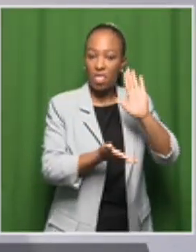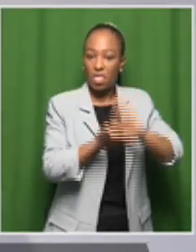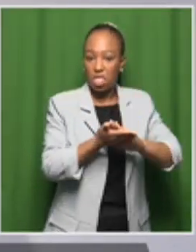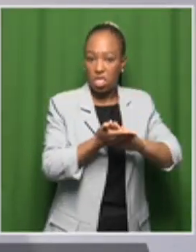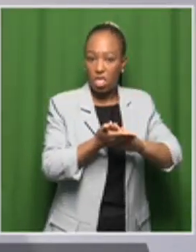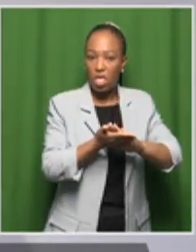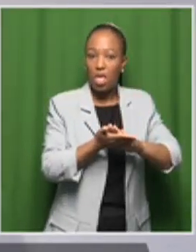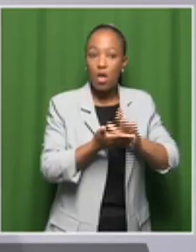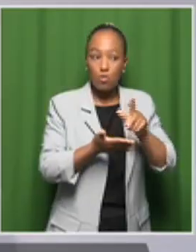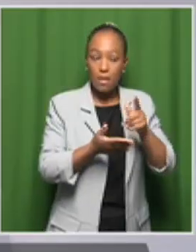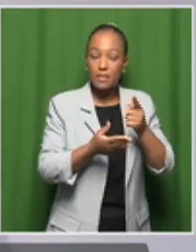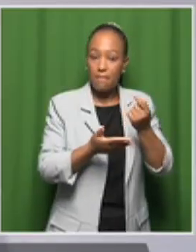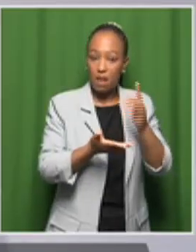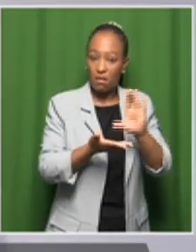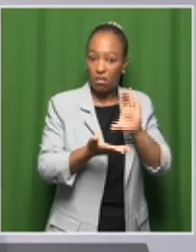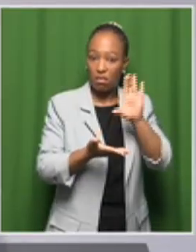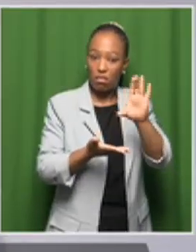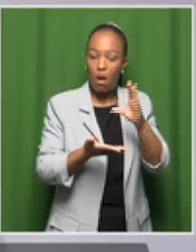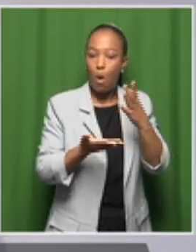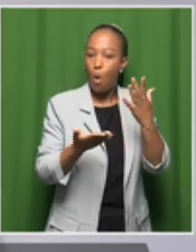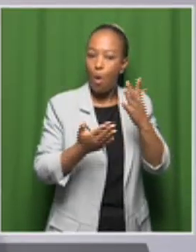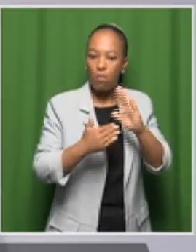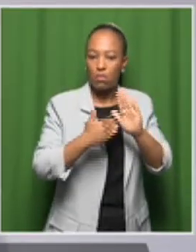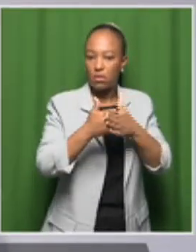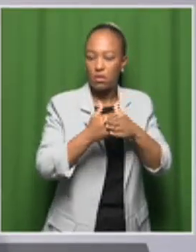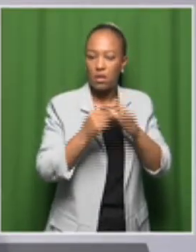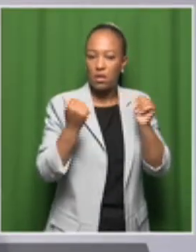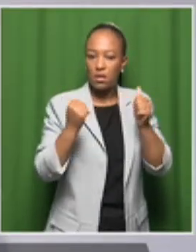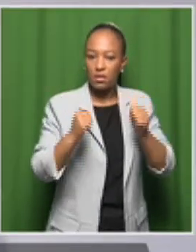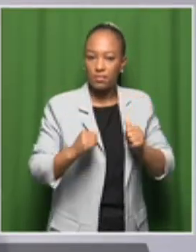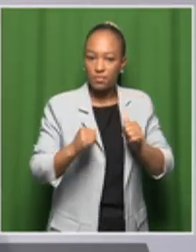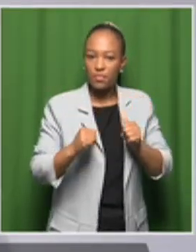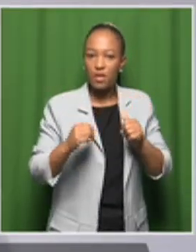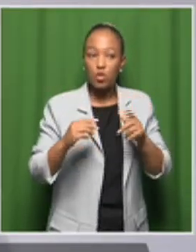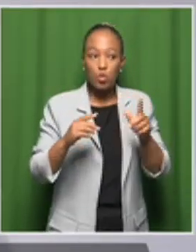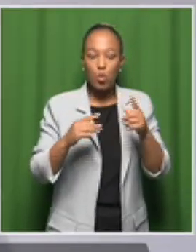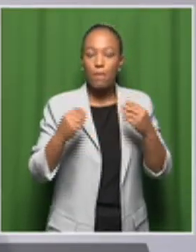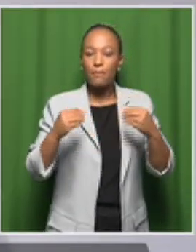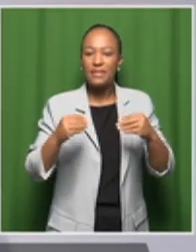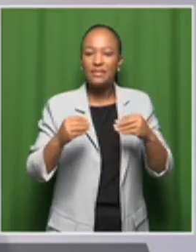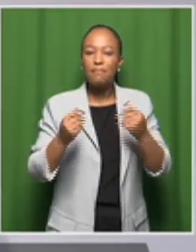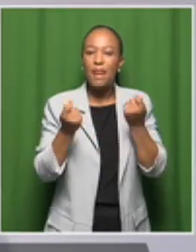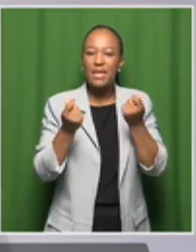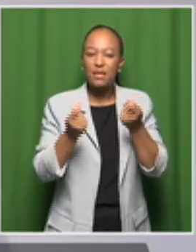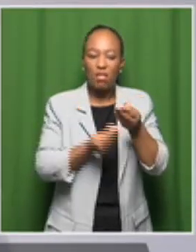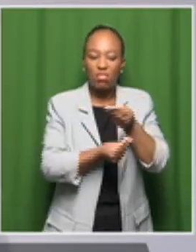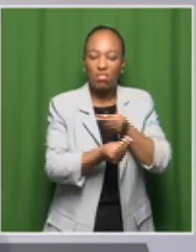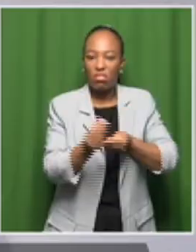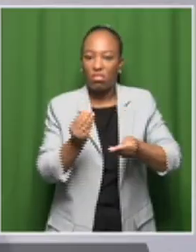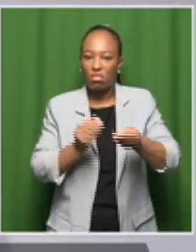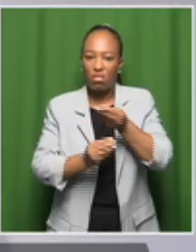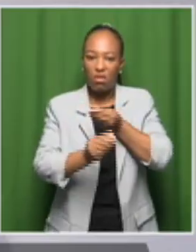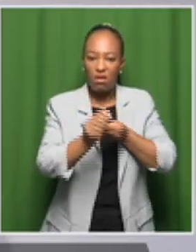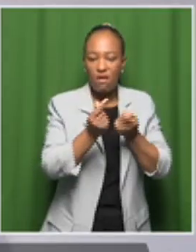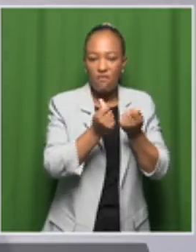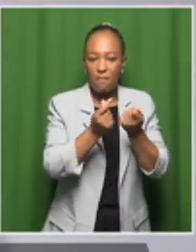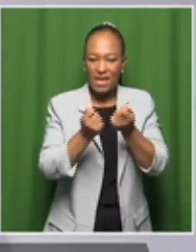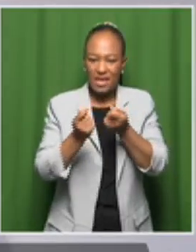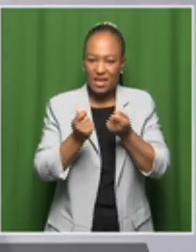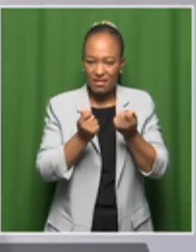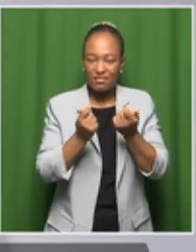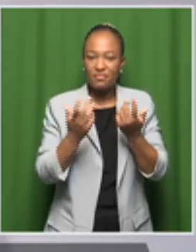essentially what happens is, if you are trading and the trade goes too far in the wrong direction, you are supposed to